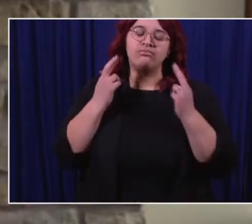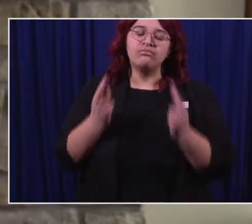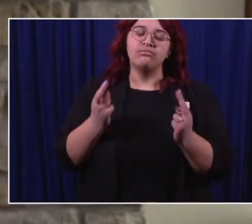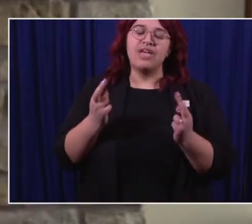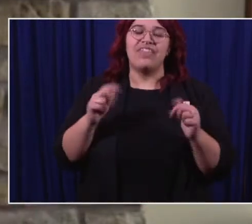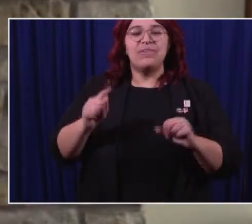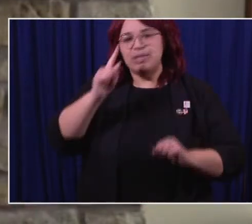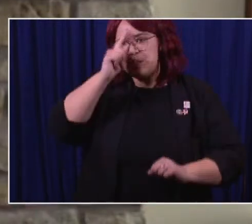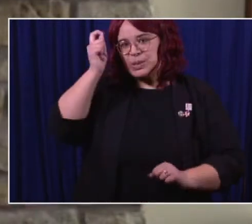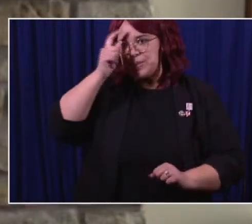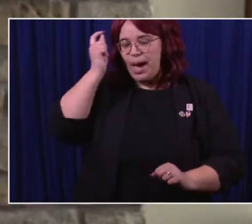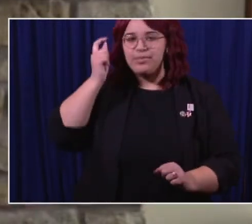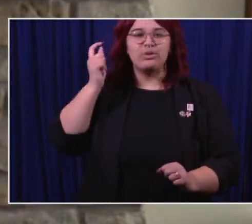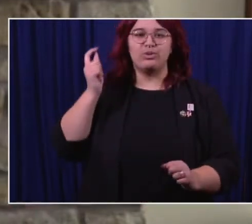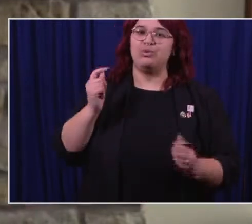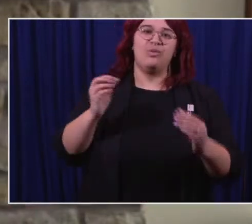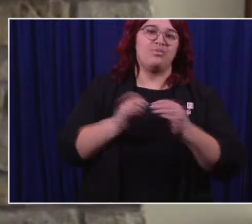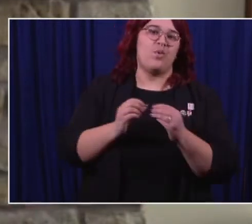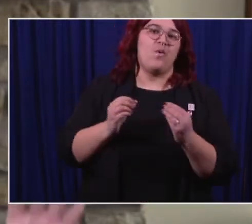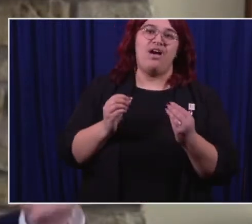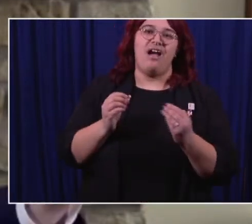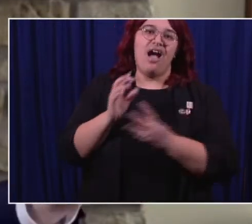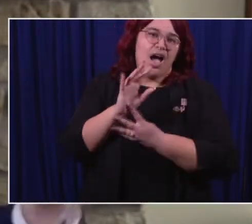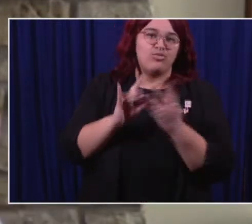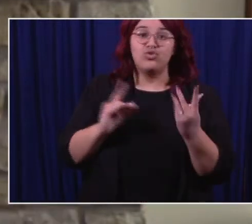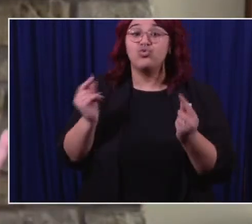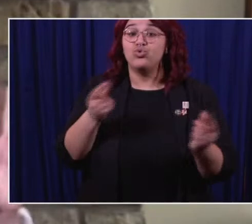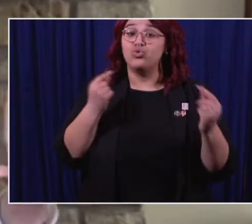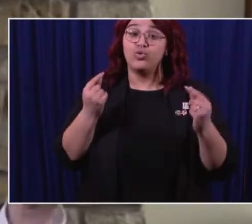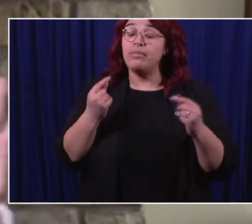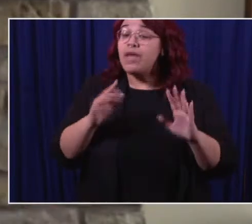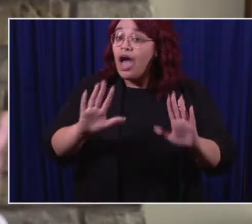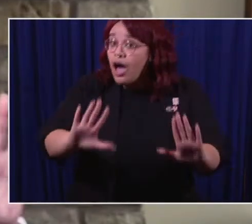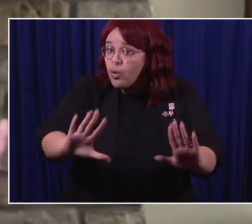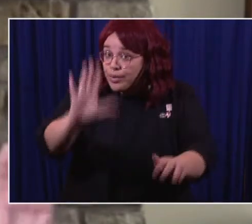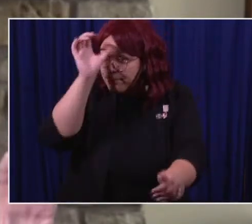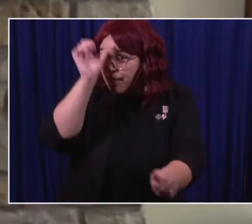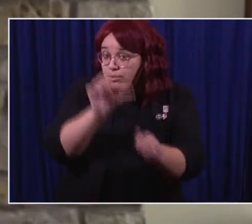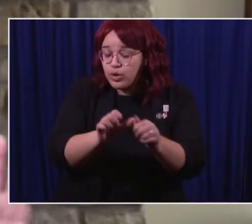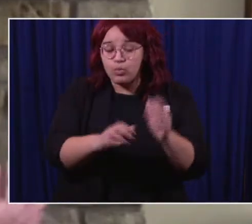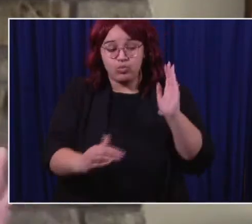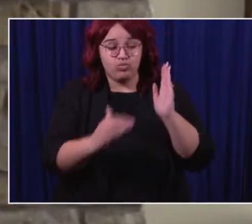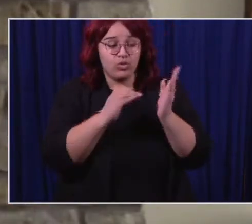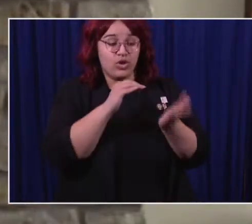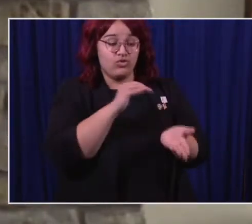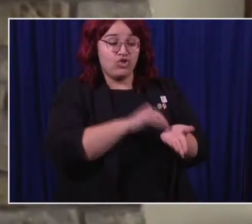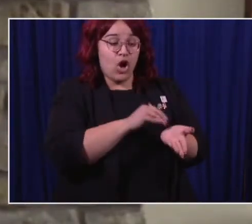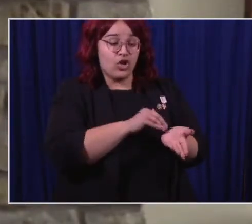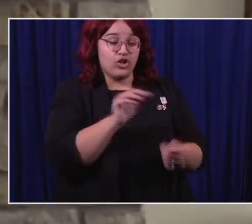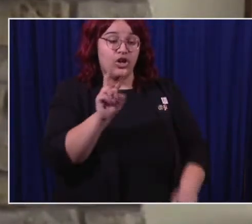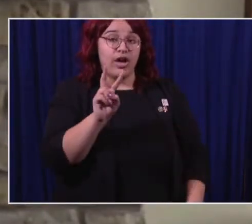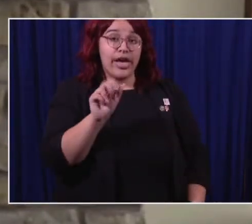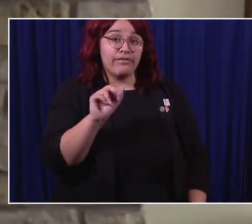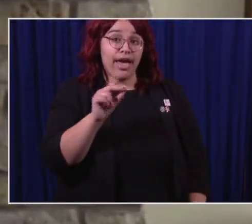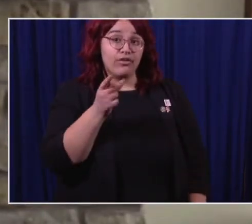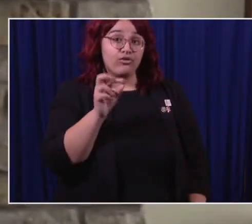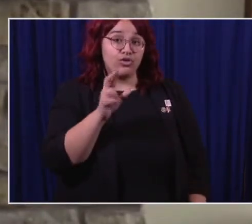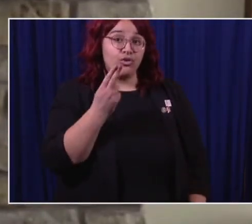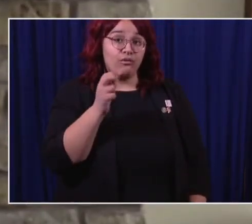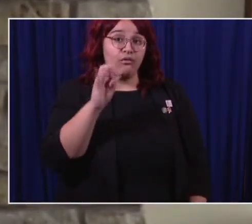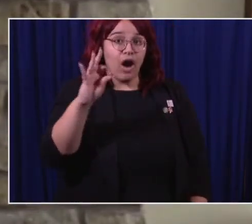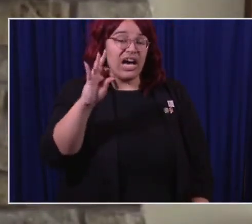Dr. Vanderhoff said is absolutely right. We don't know about this variant. We just don't know how it's going to impact. But